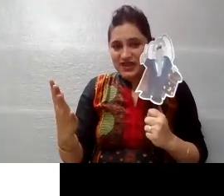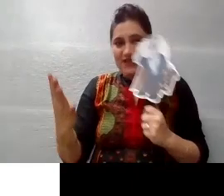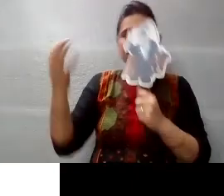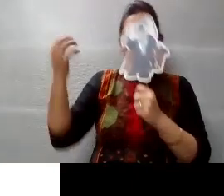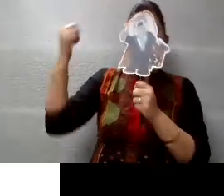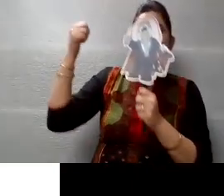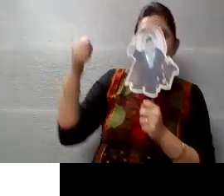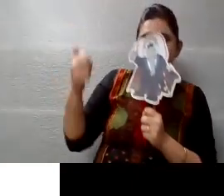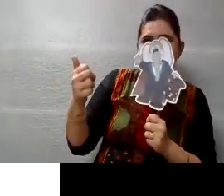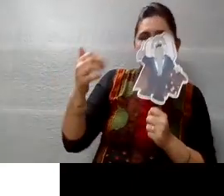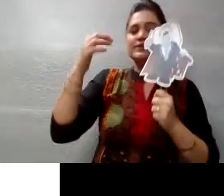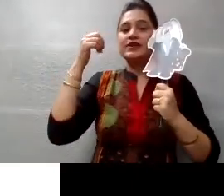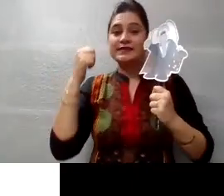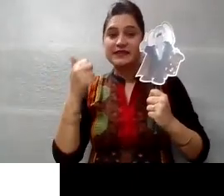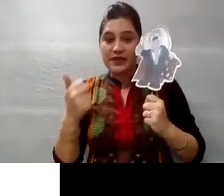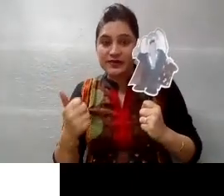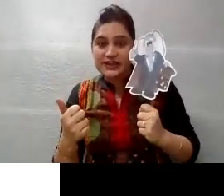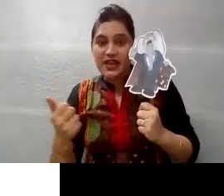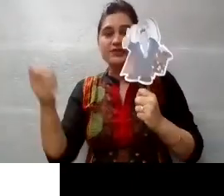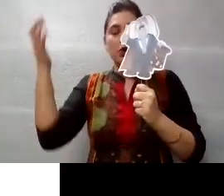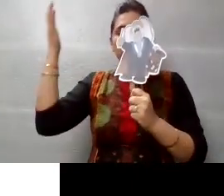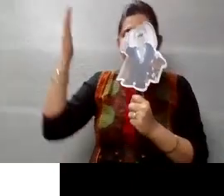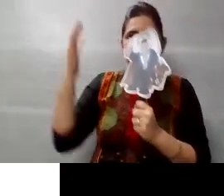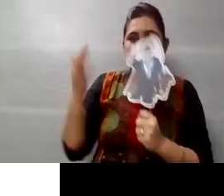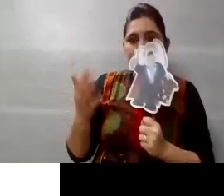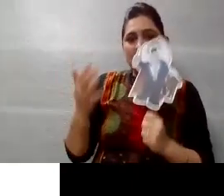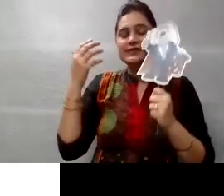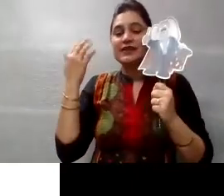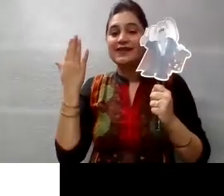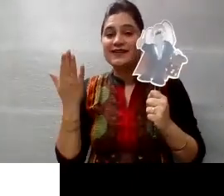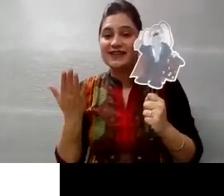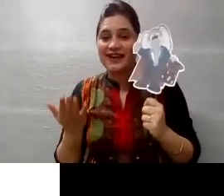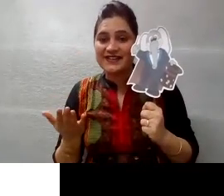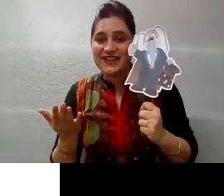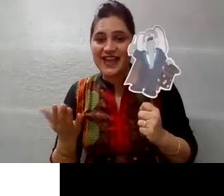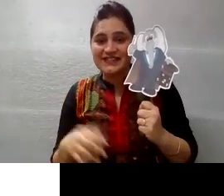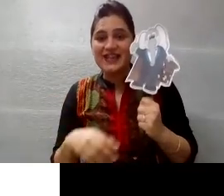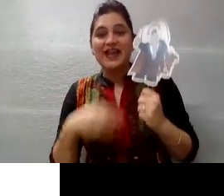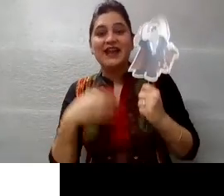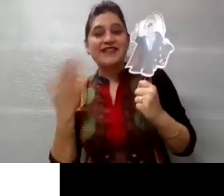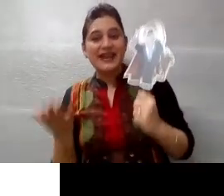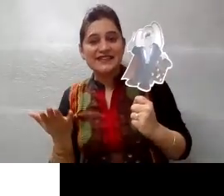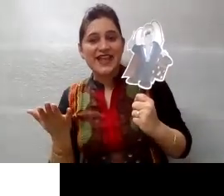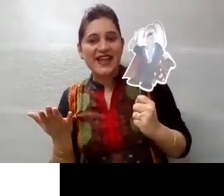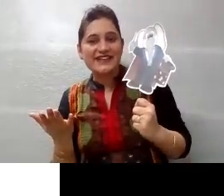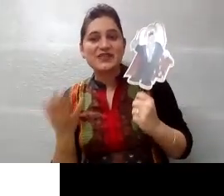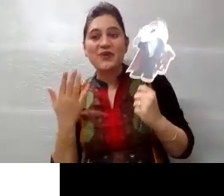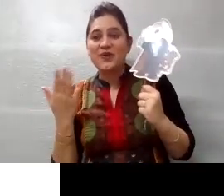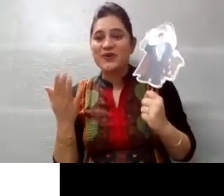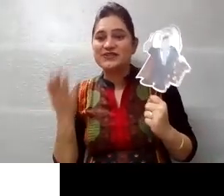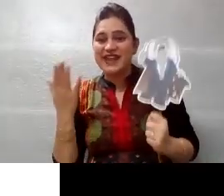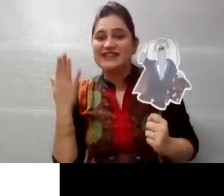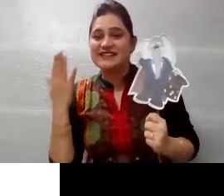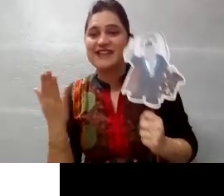five tens, six tens, seven tens, eight tens, nine tens, ten tens.